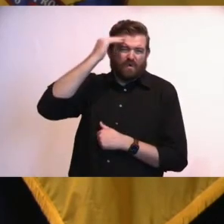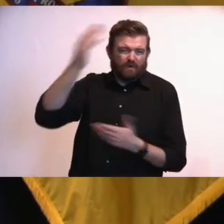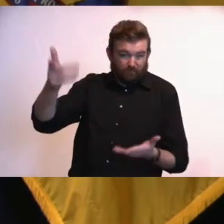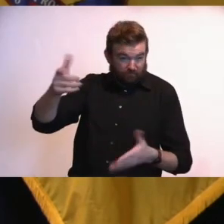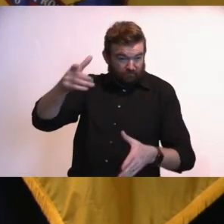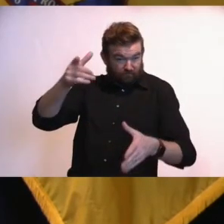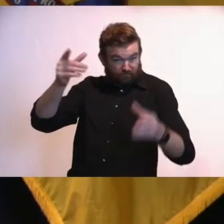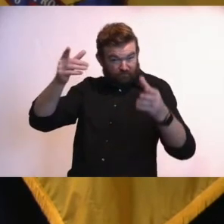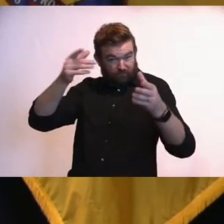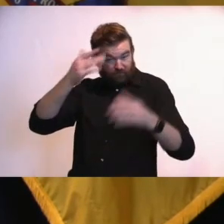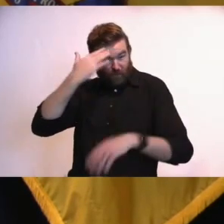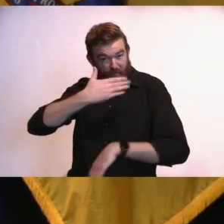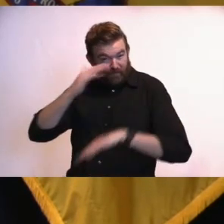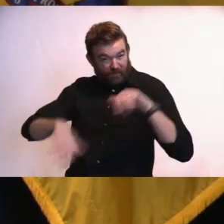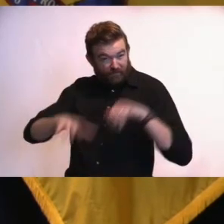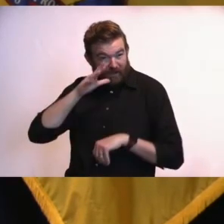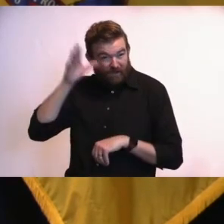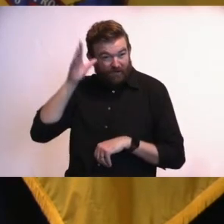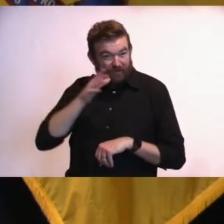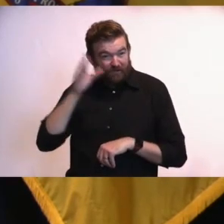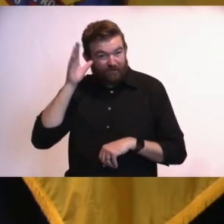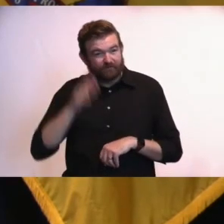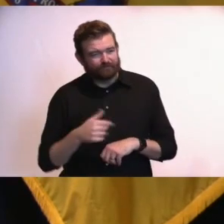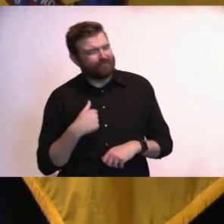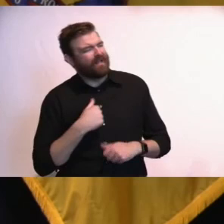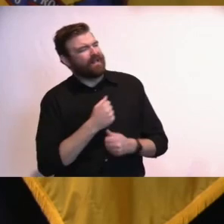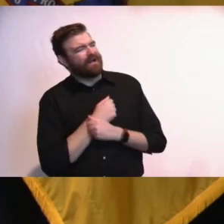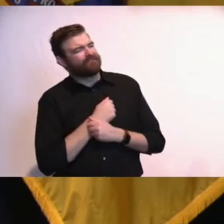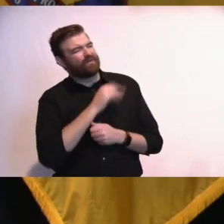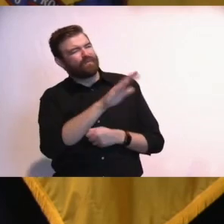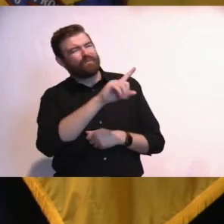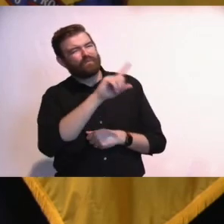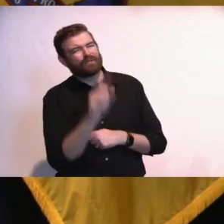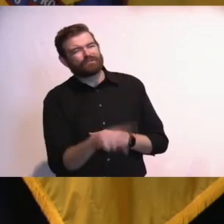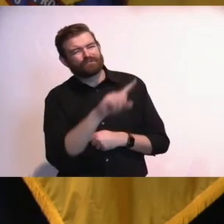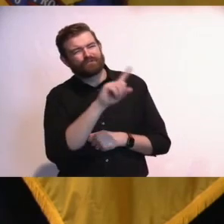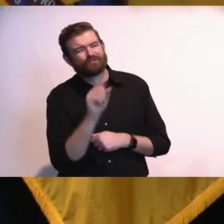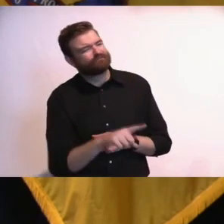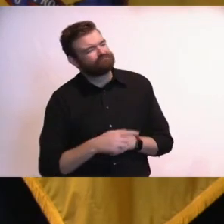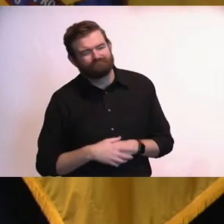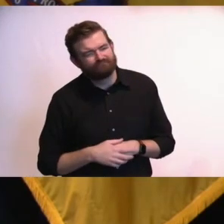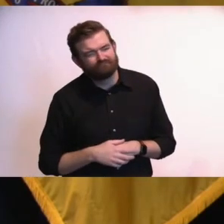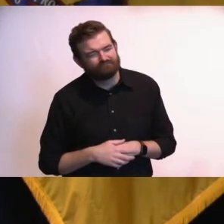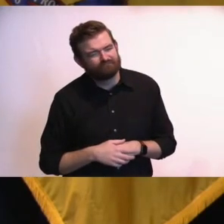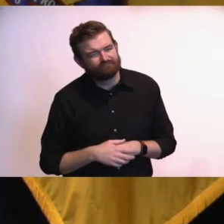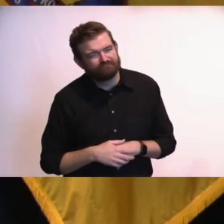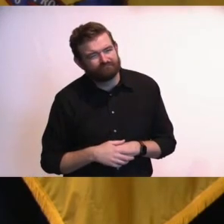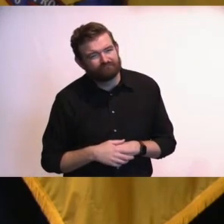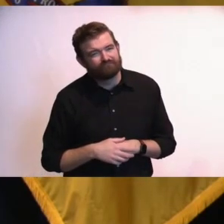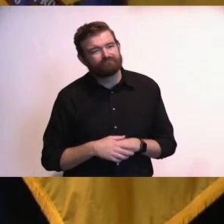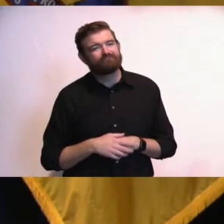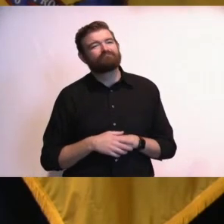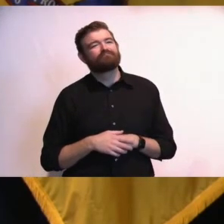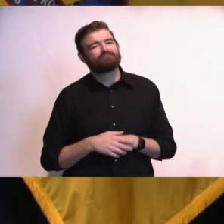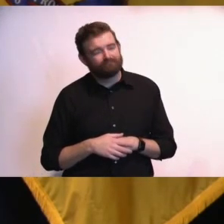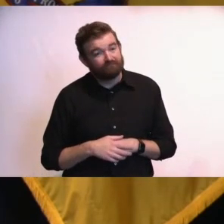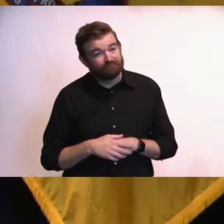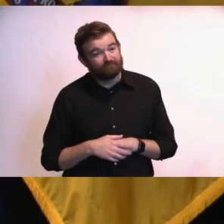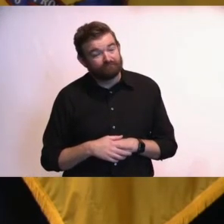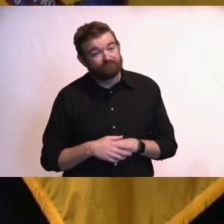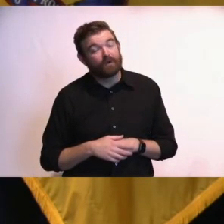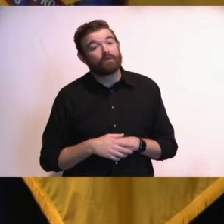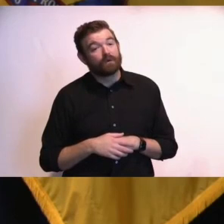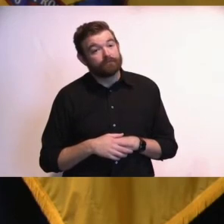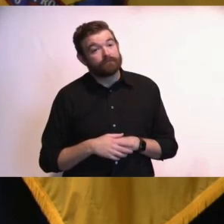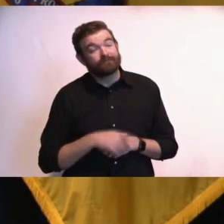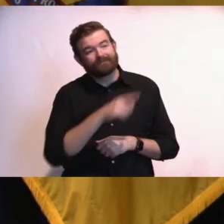your questions. I think the answer is yes on the first one, but that doesn't mean it's the true picture. The true picture is 6,000,